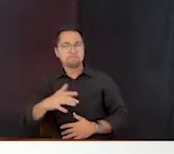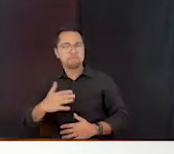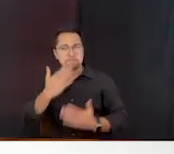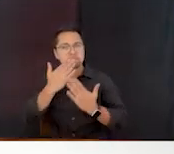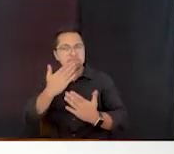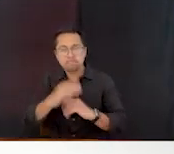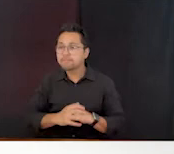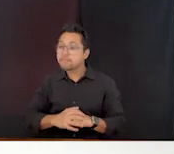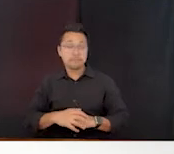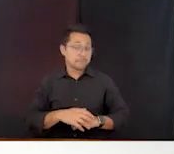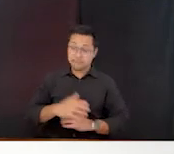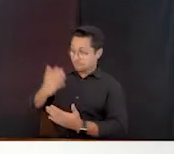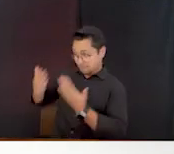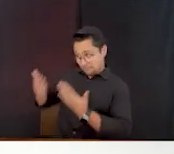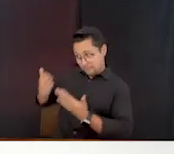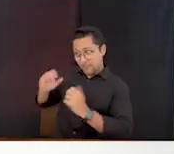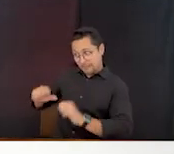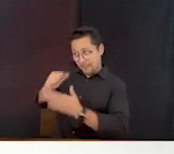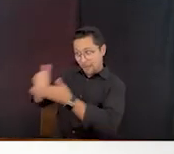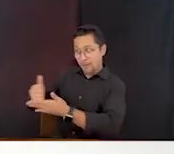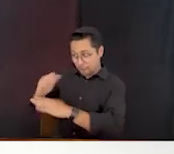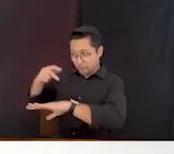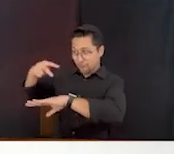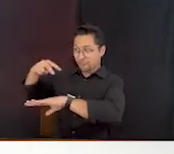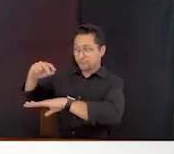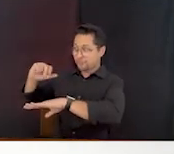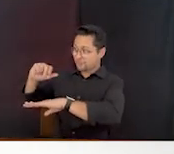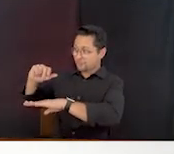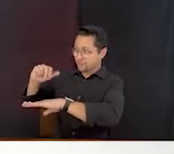Maybe we can have you do a set later today.